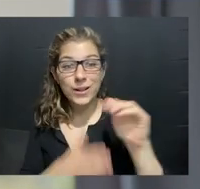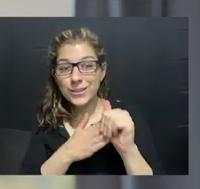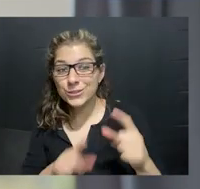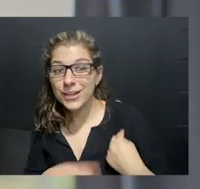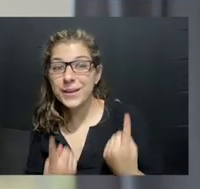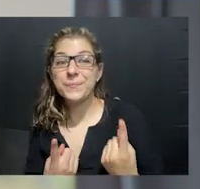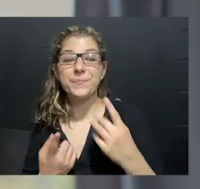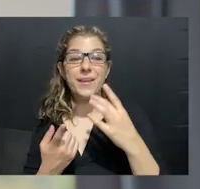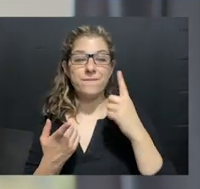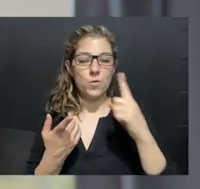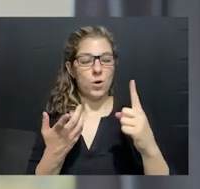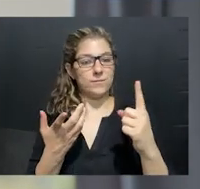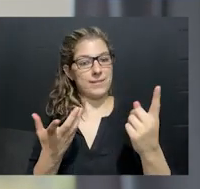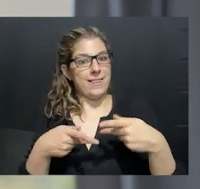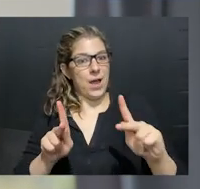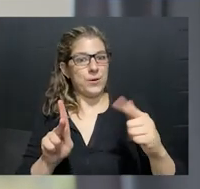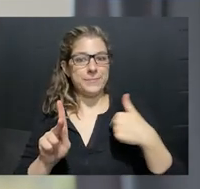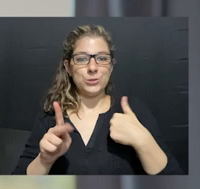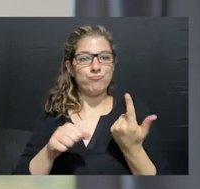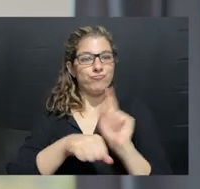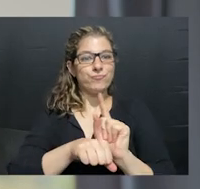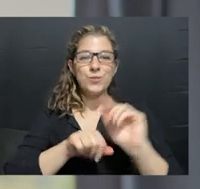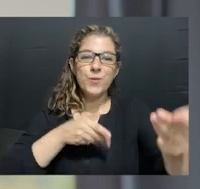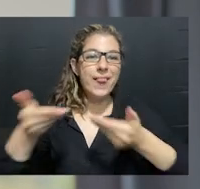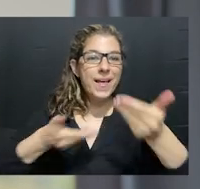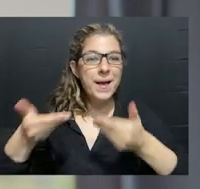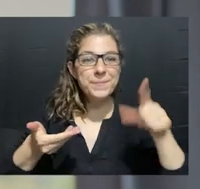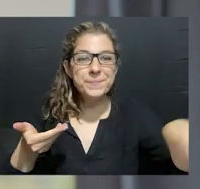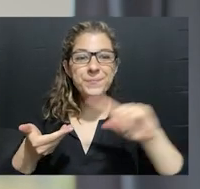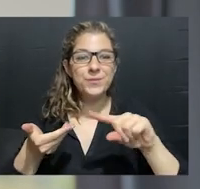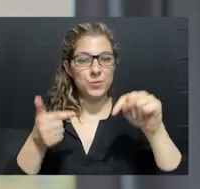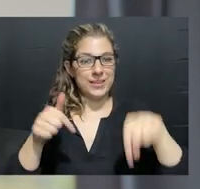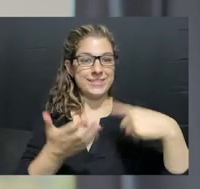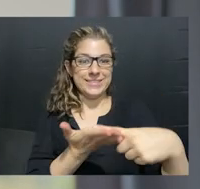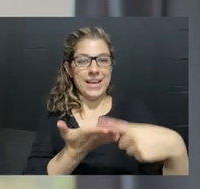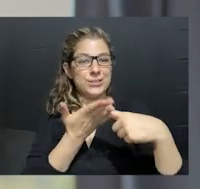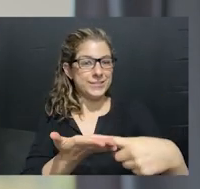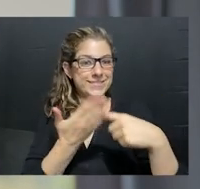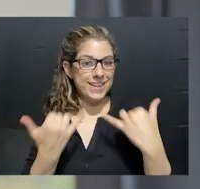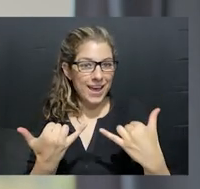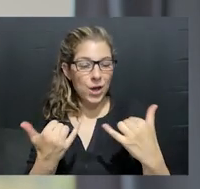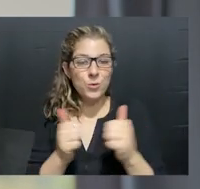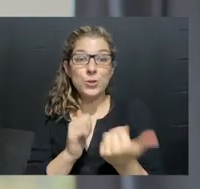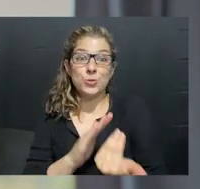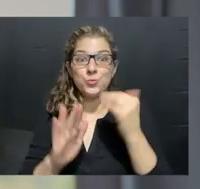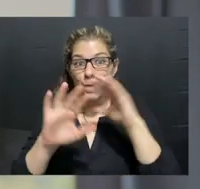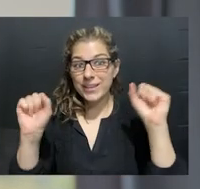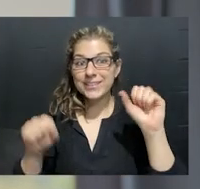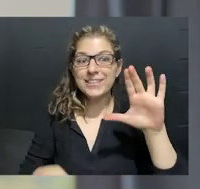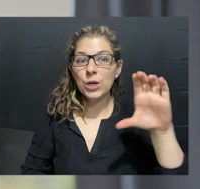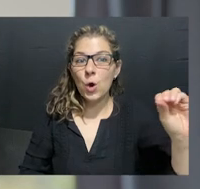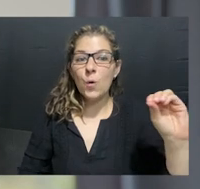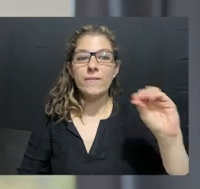for extending to me this invitation. Welcome to this discussion with the new president and CEO of